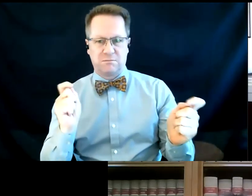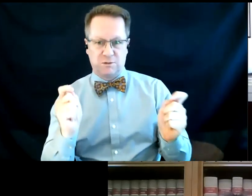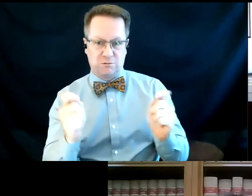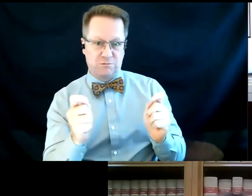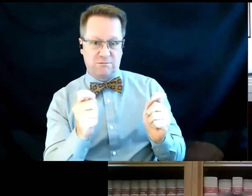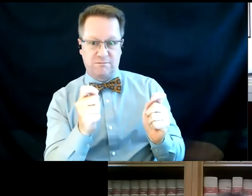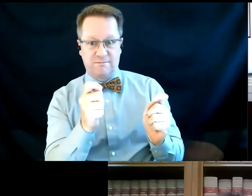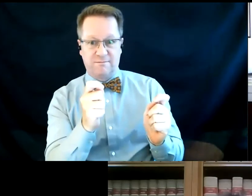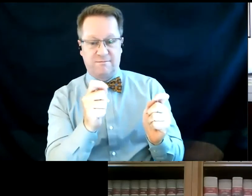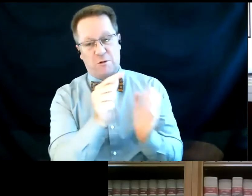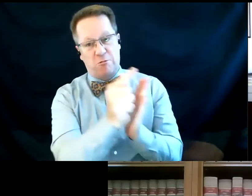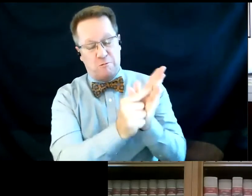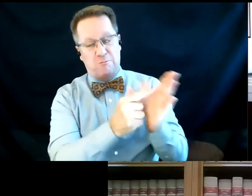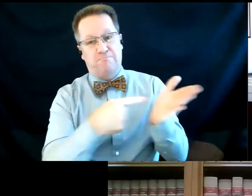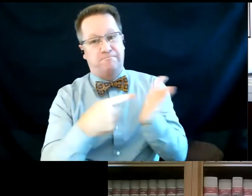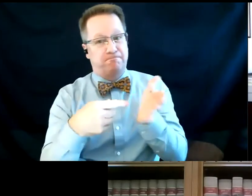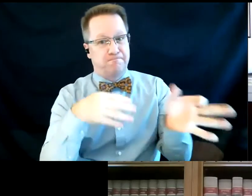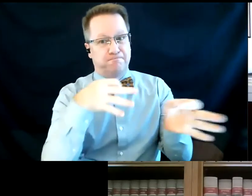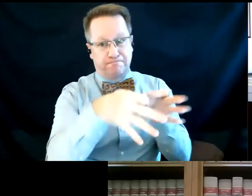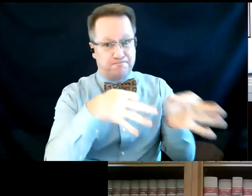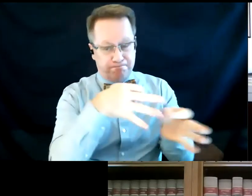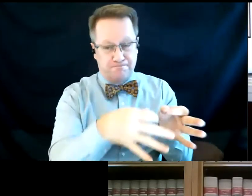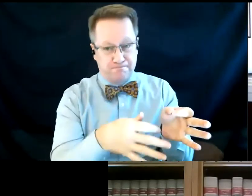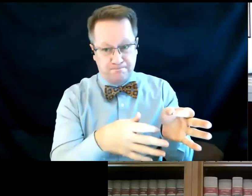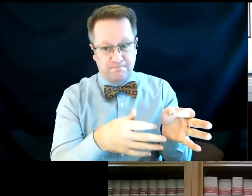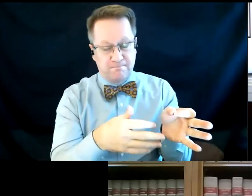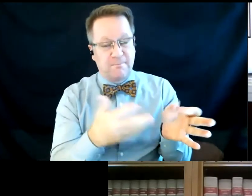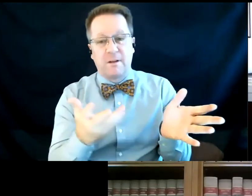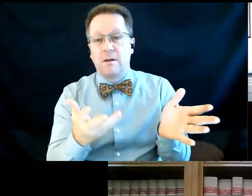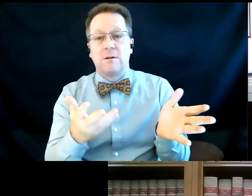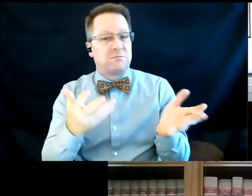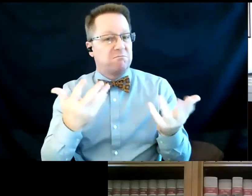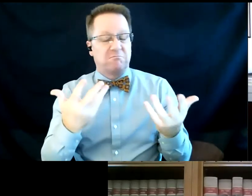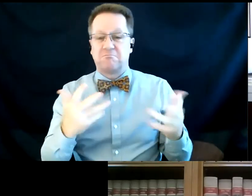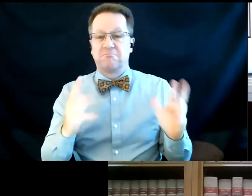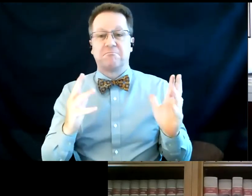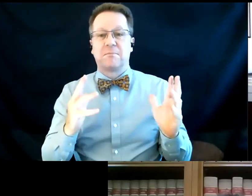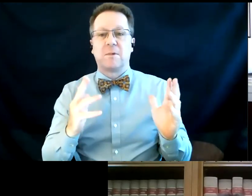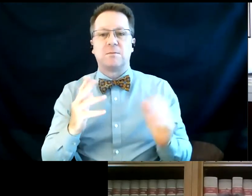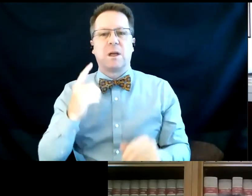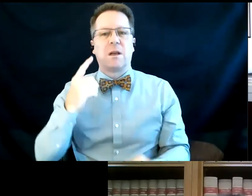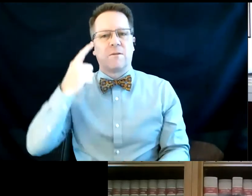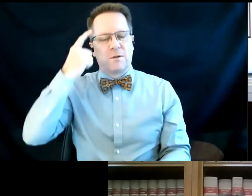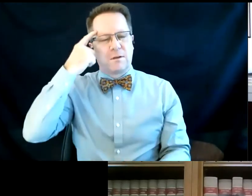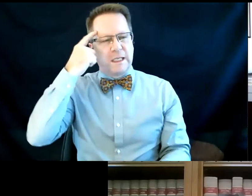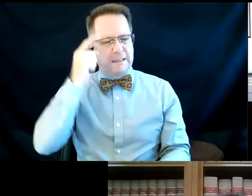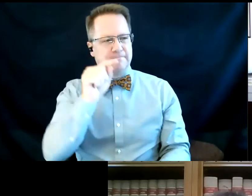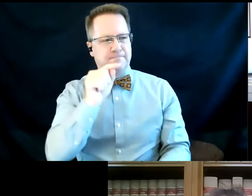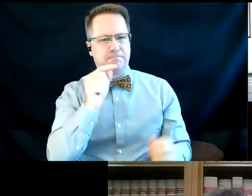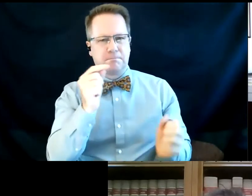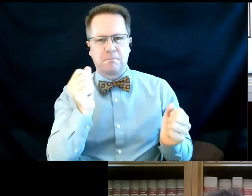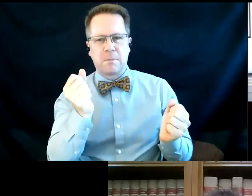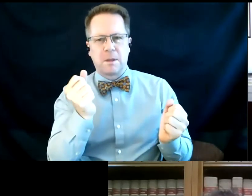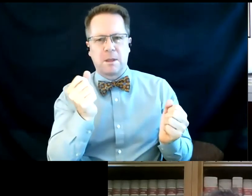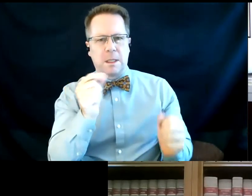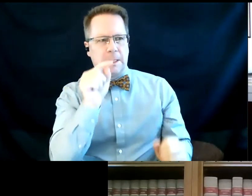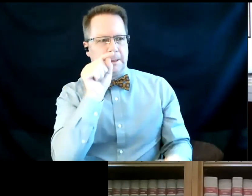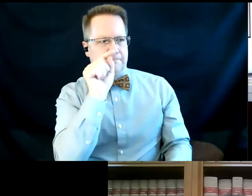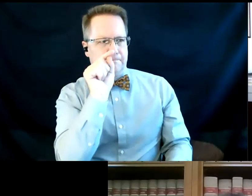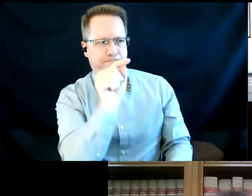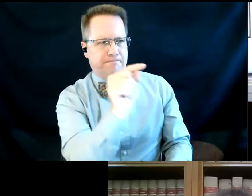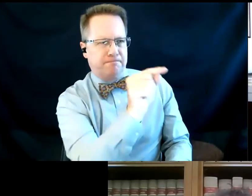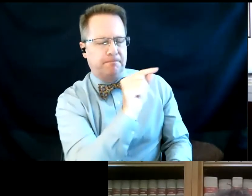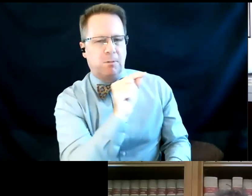Court. In particular, recognizing that we have a number of justices who are textualists